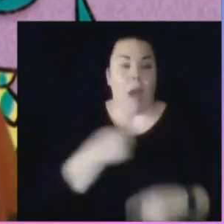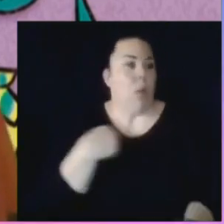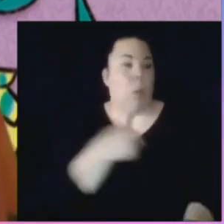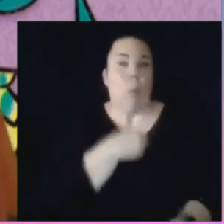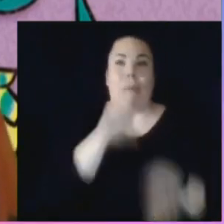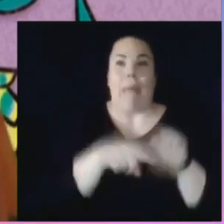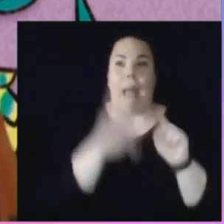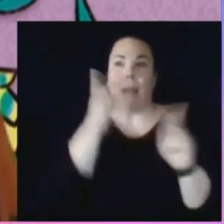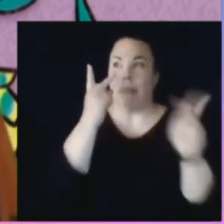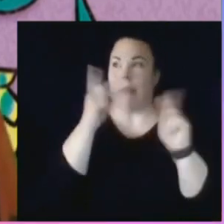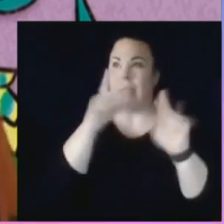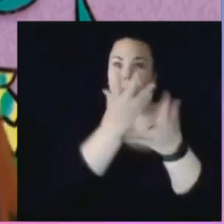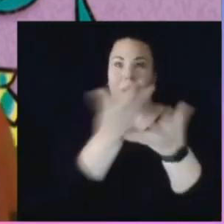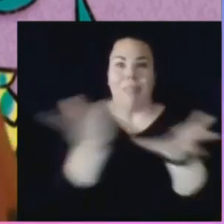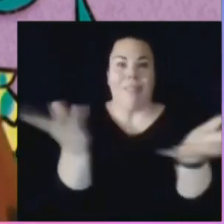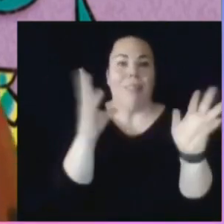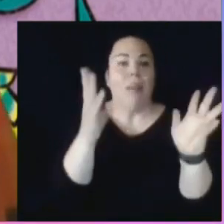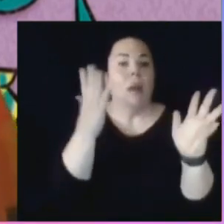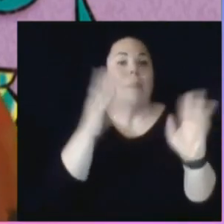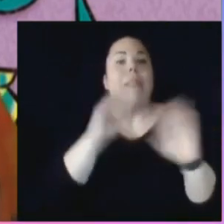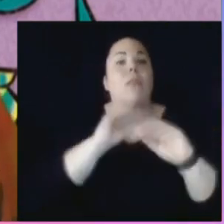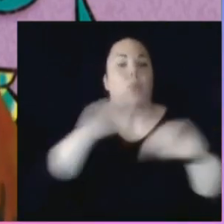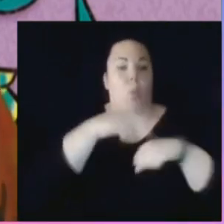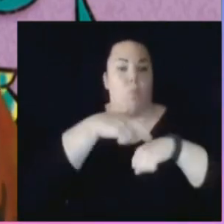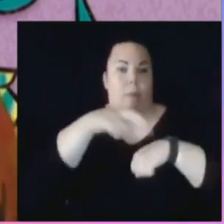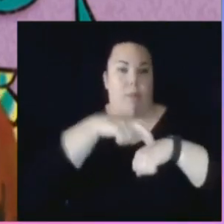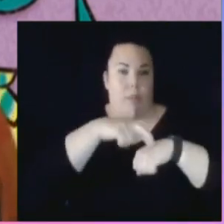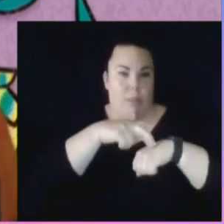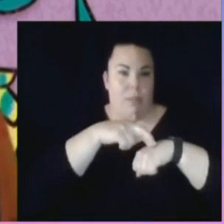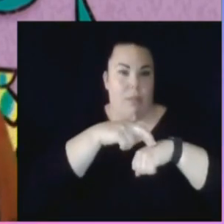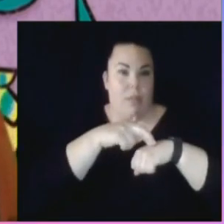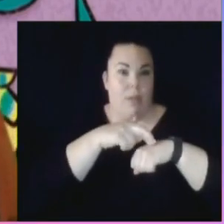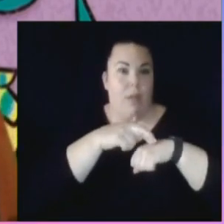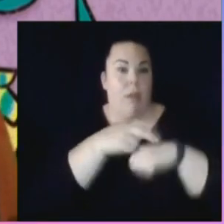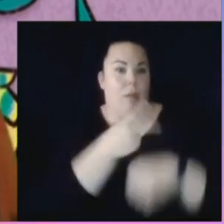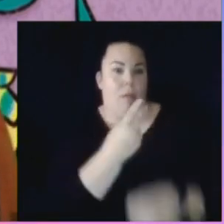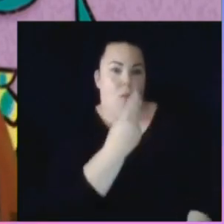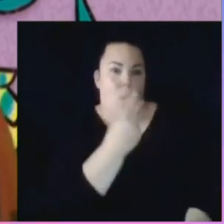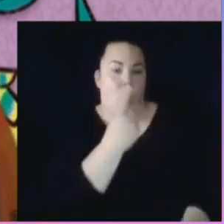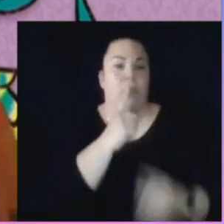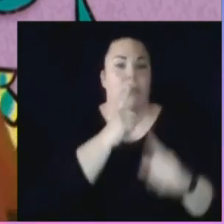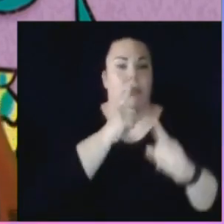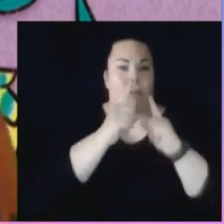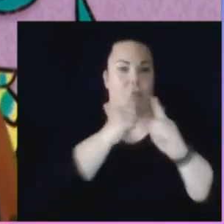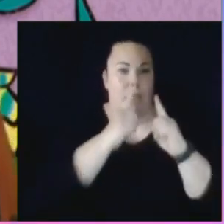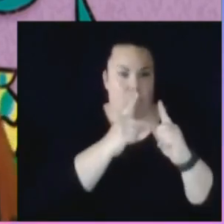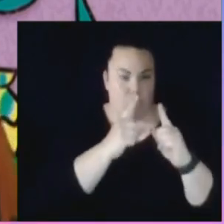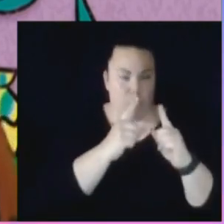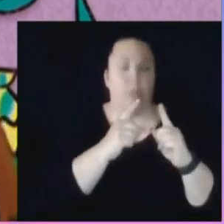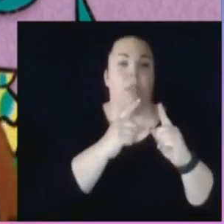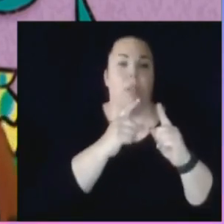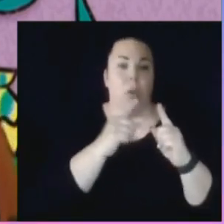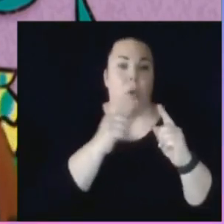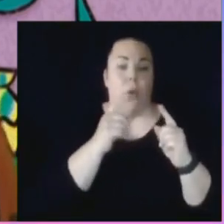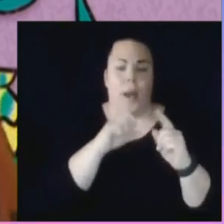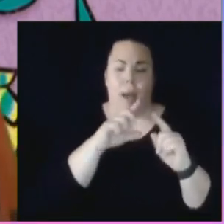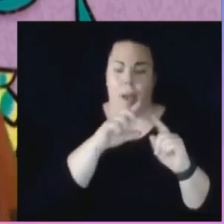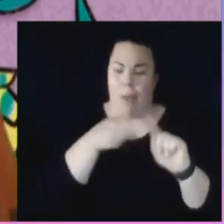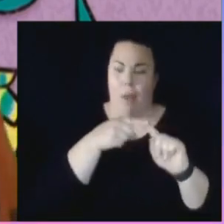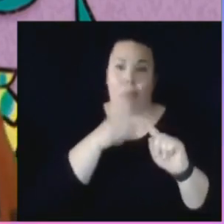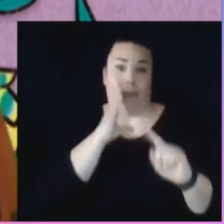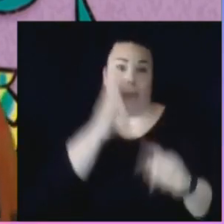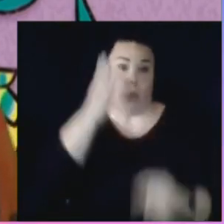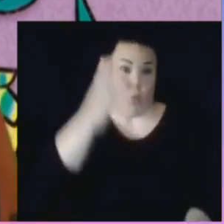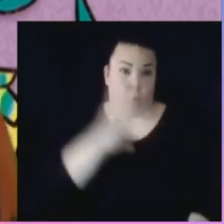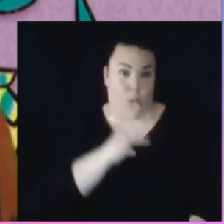of reference for it. So I think a lot of what I liked about our conversations, I was speaking to so much of what I understand the future of transness to be